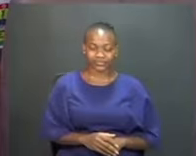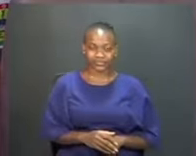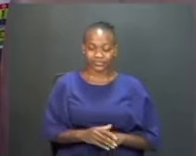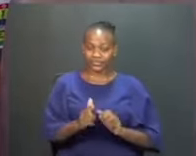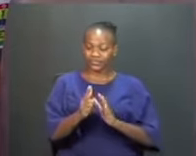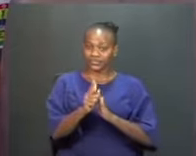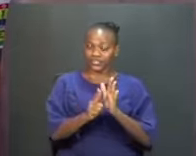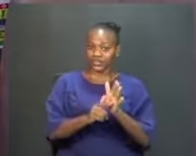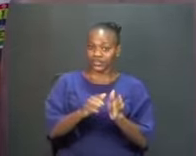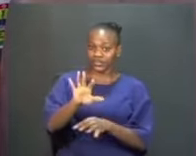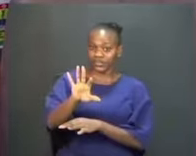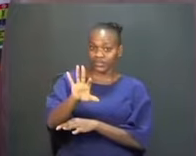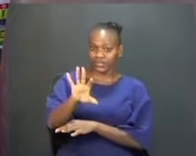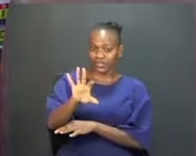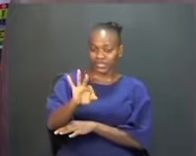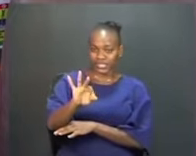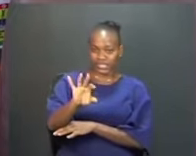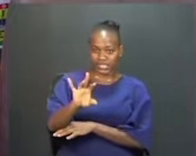Order